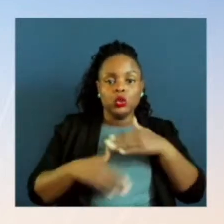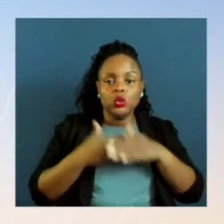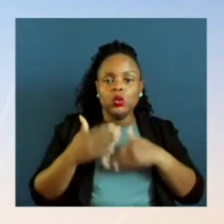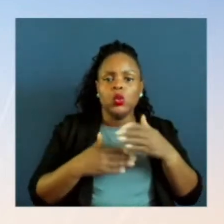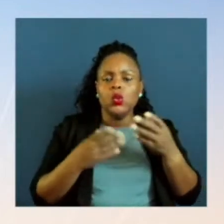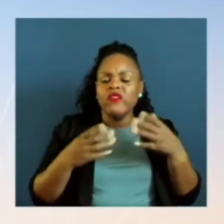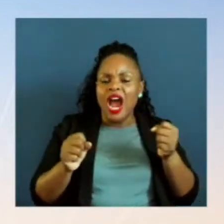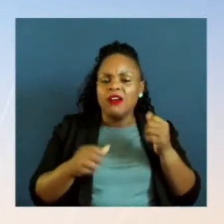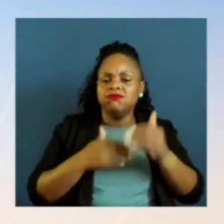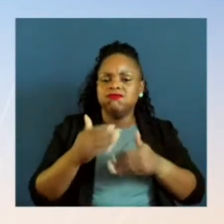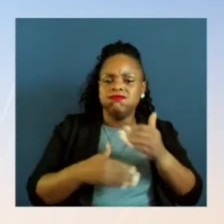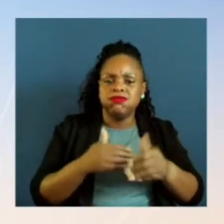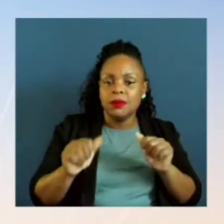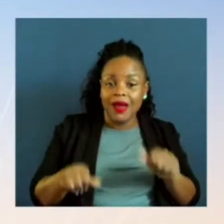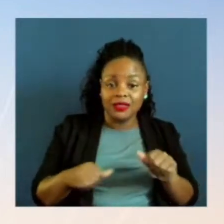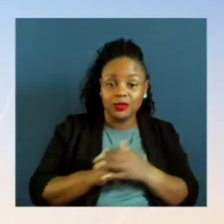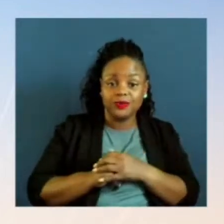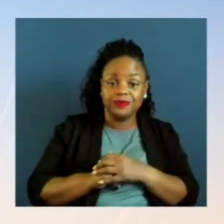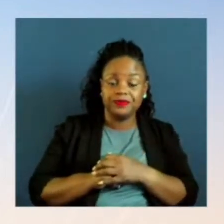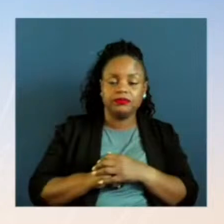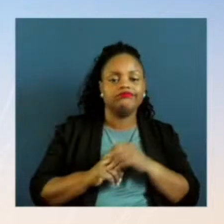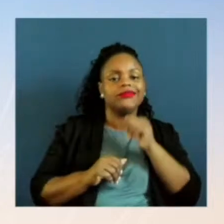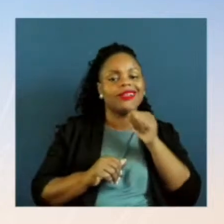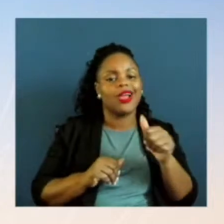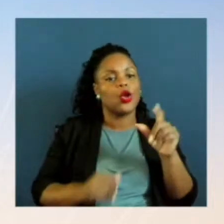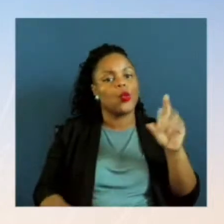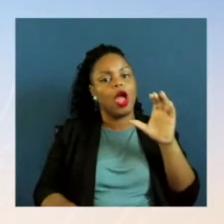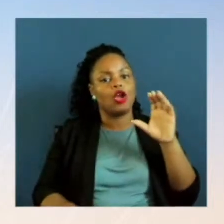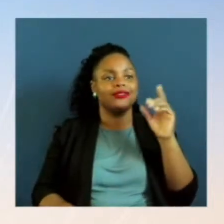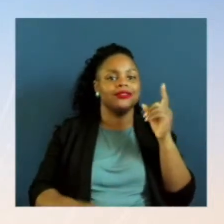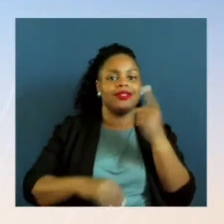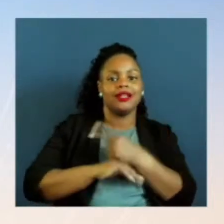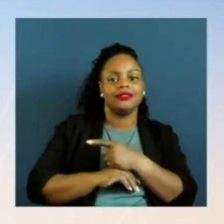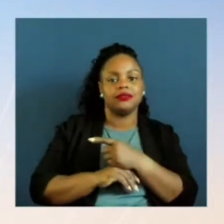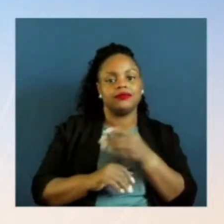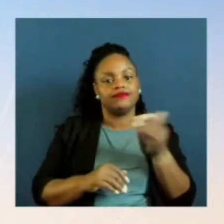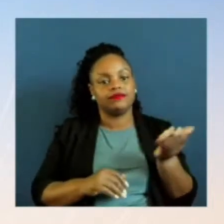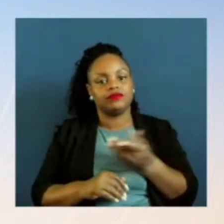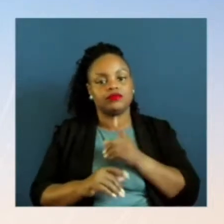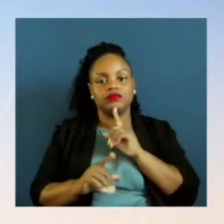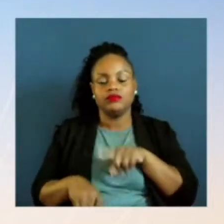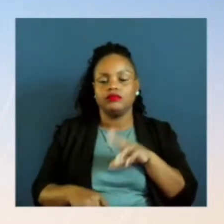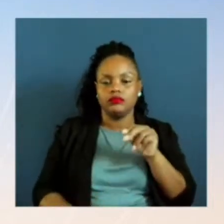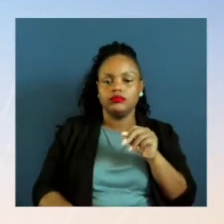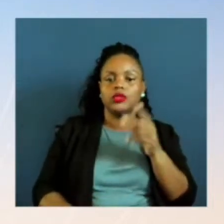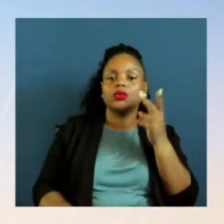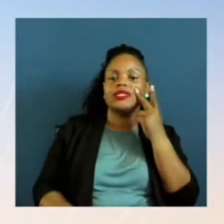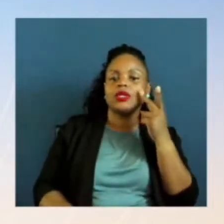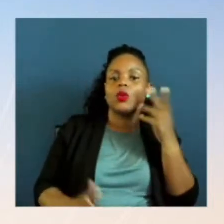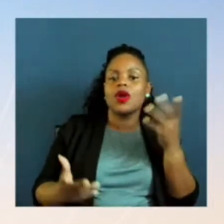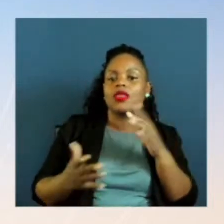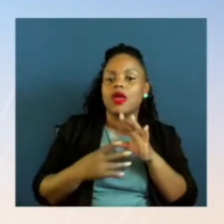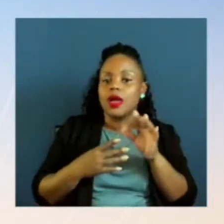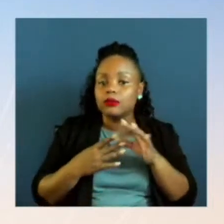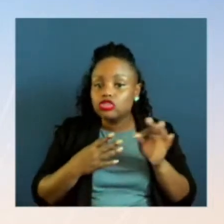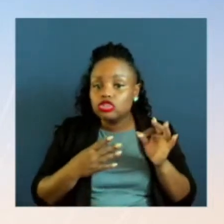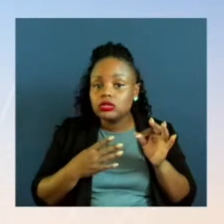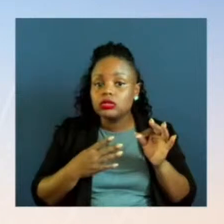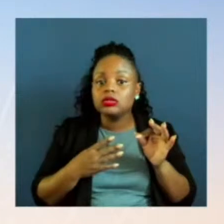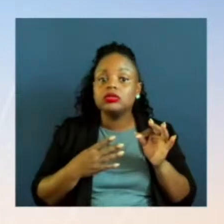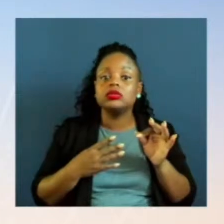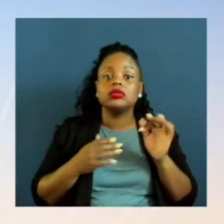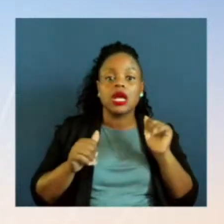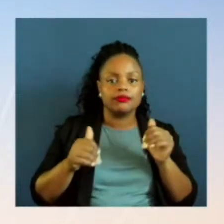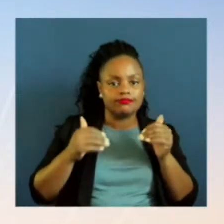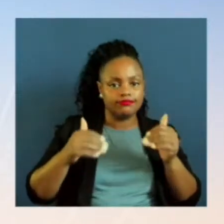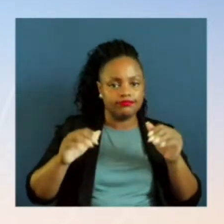means of 100 days and then we'll get a report. It's let's see what our options are and let's act on them. Go ahead. If I could just try to drill down on that, the president did say an